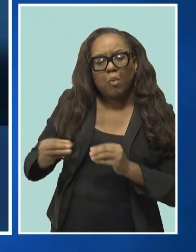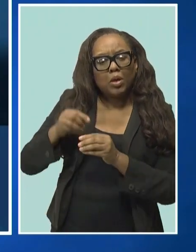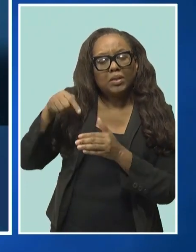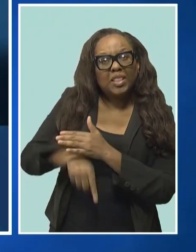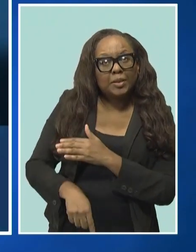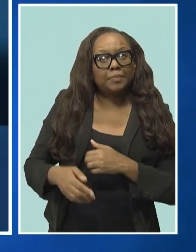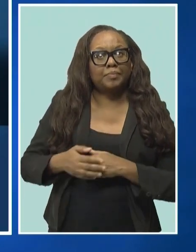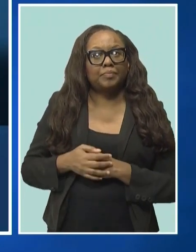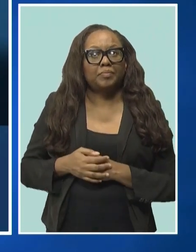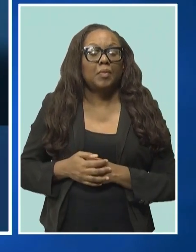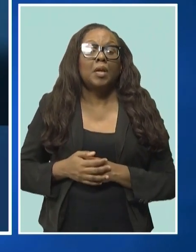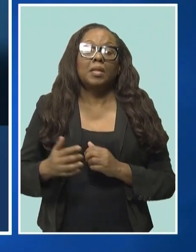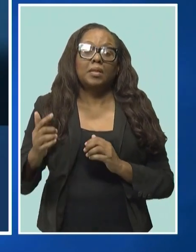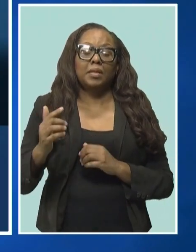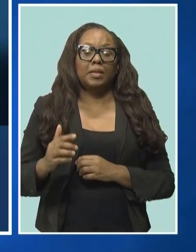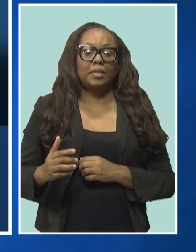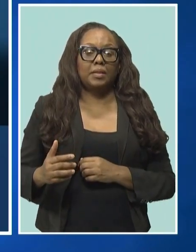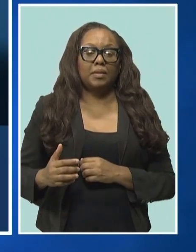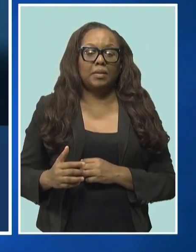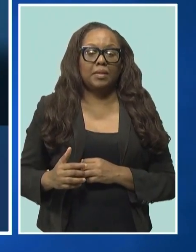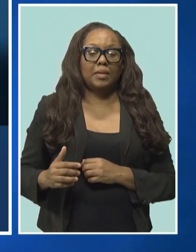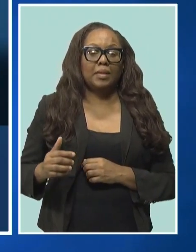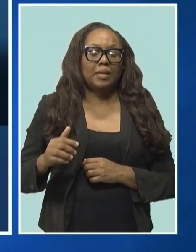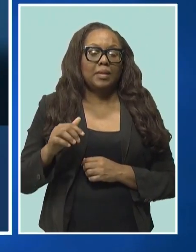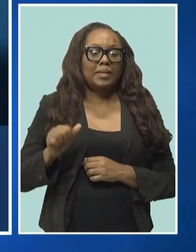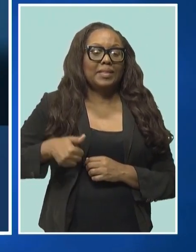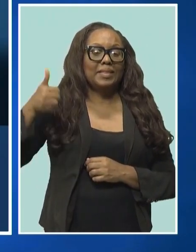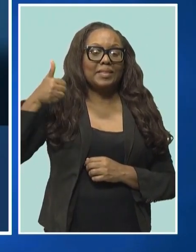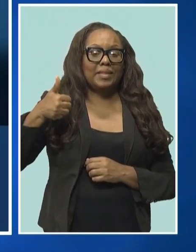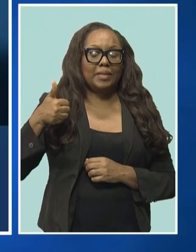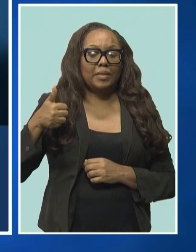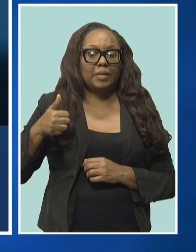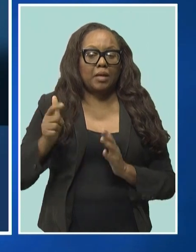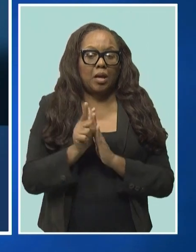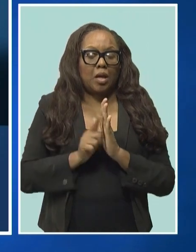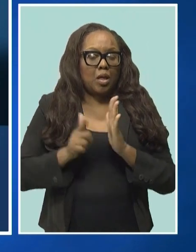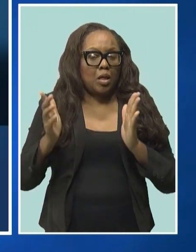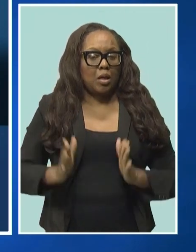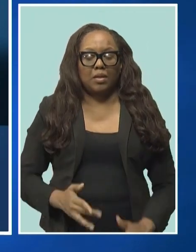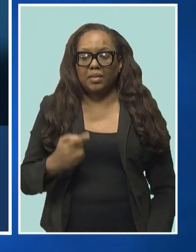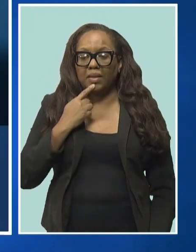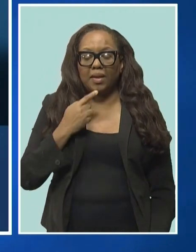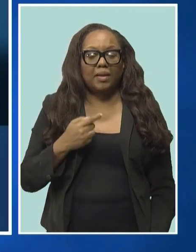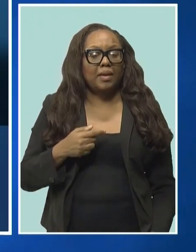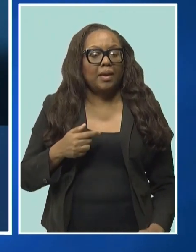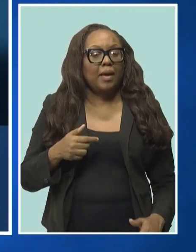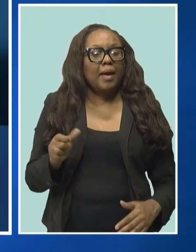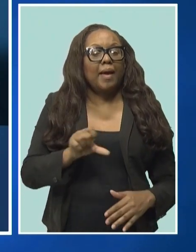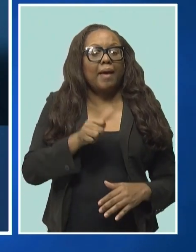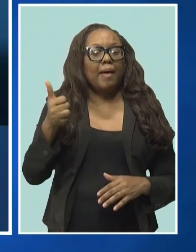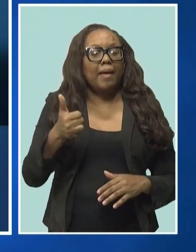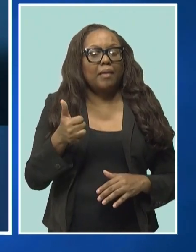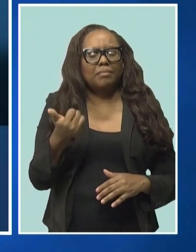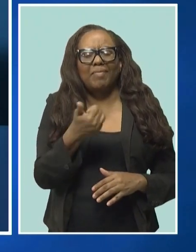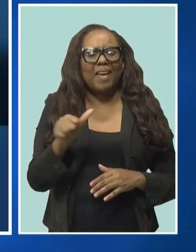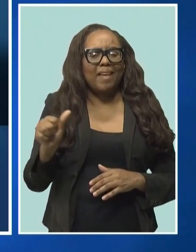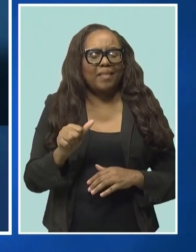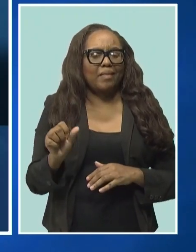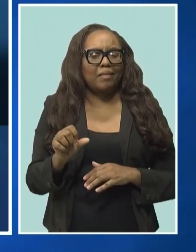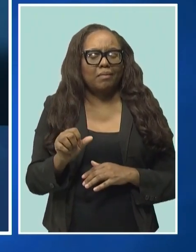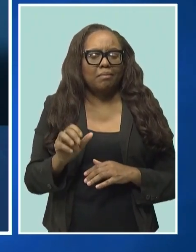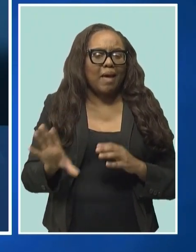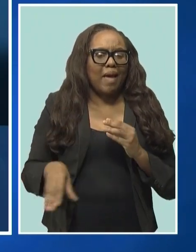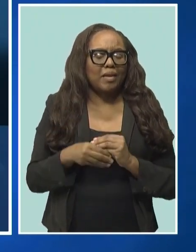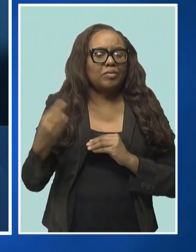Raymond Aline said that every extra day would be a cost to taxpayers. We believe that the same principle should apply in